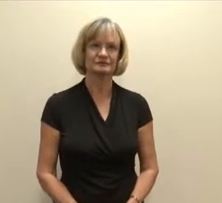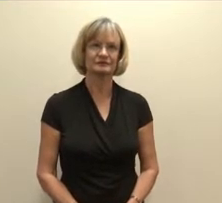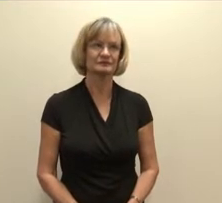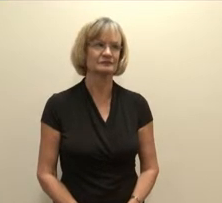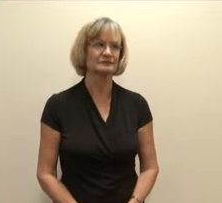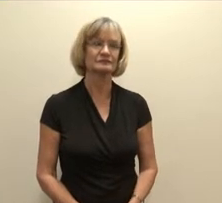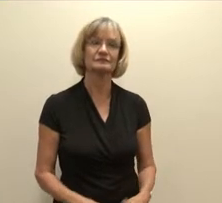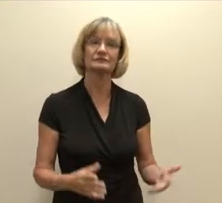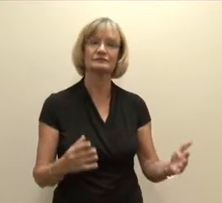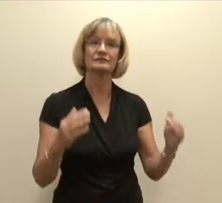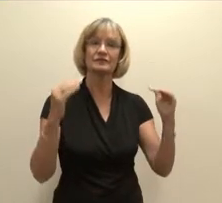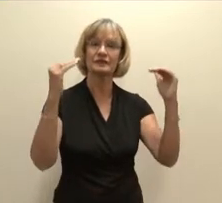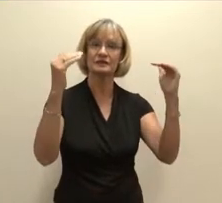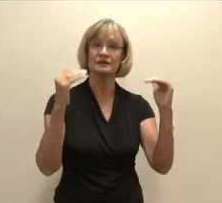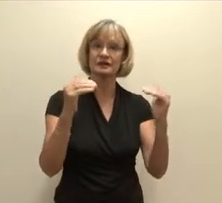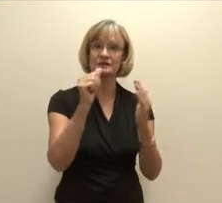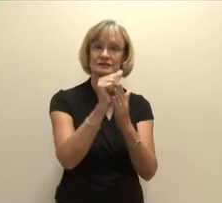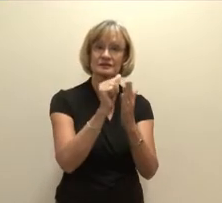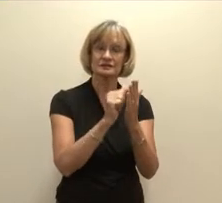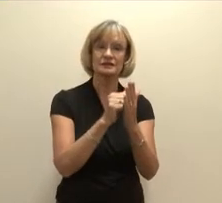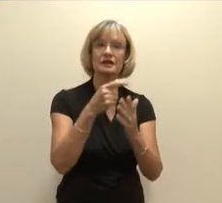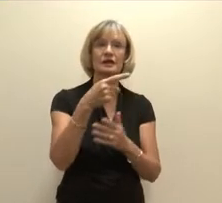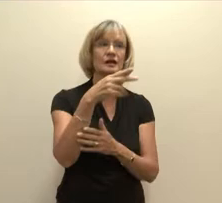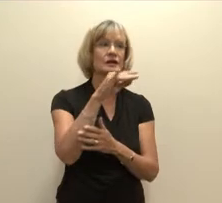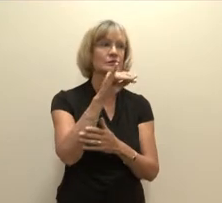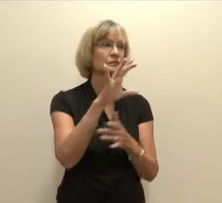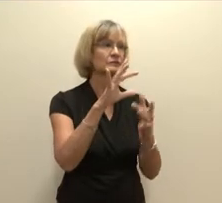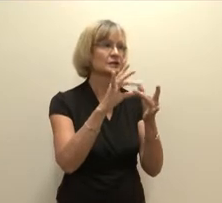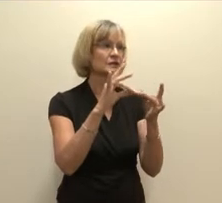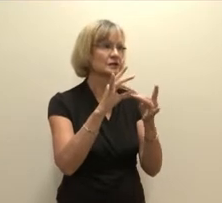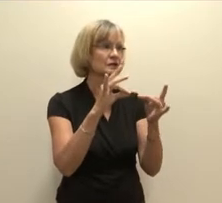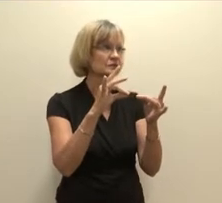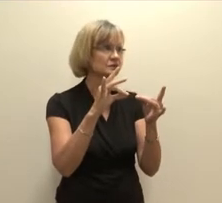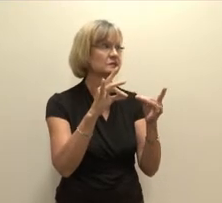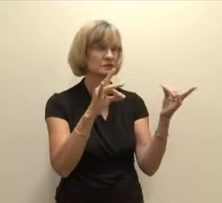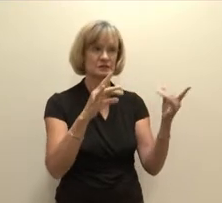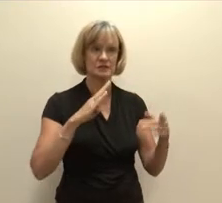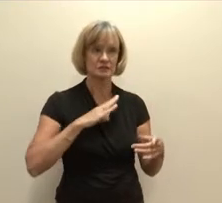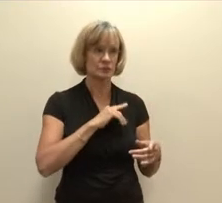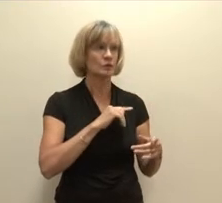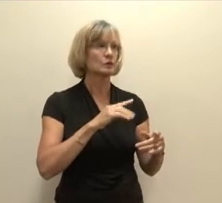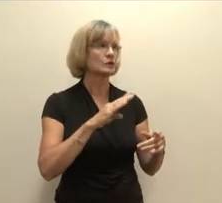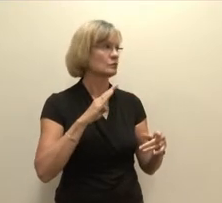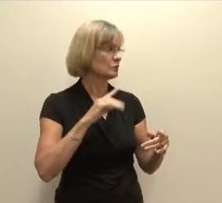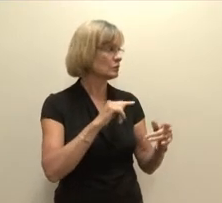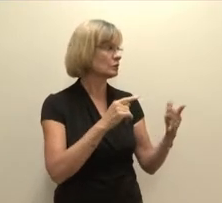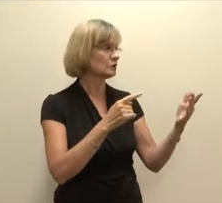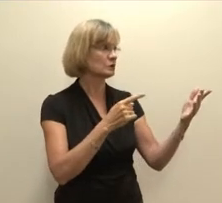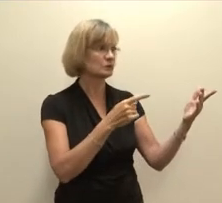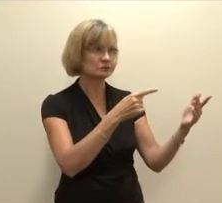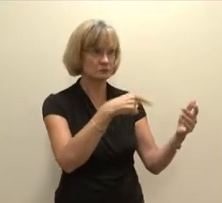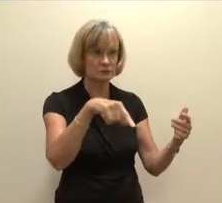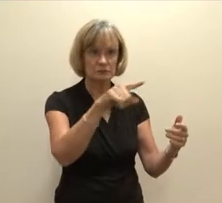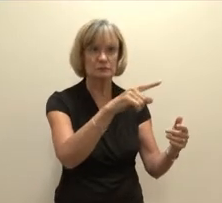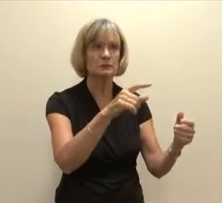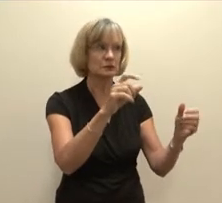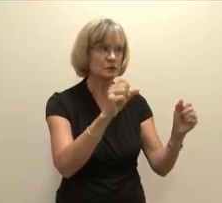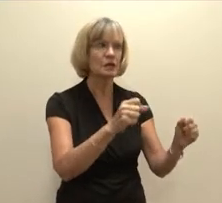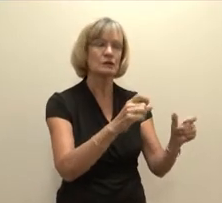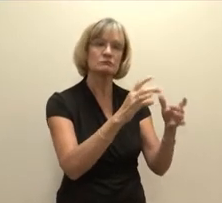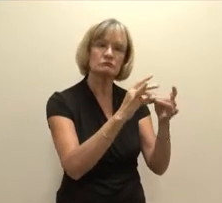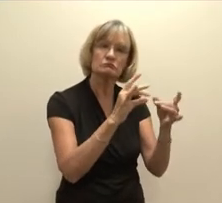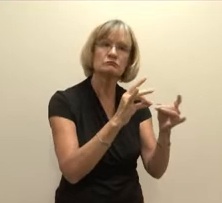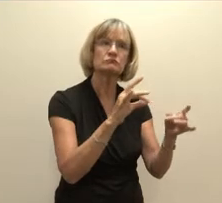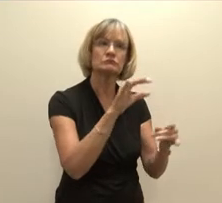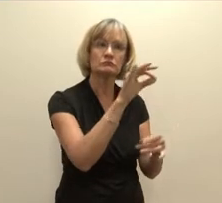All right, next item on our agenda is public comments. This is the portion of the board meeting where the board receives input from patrons. Each